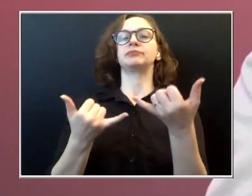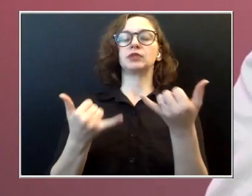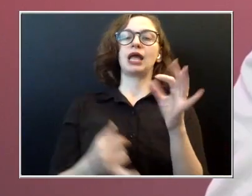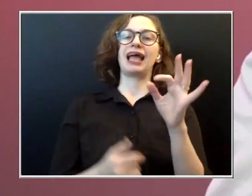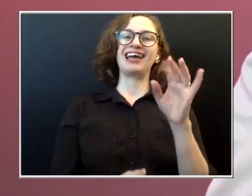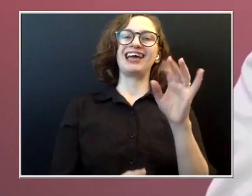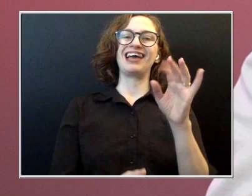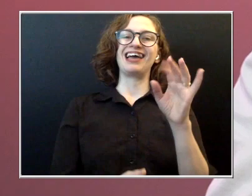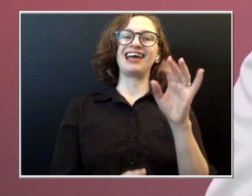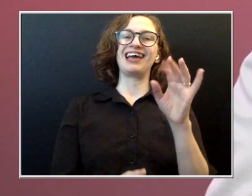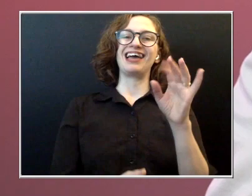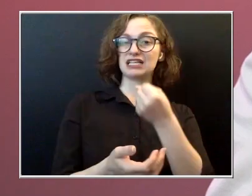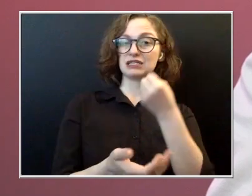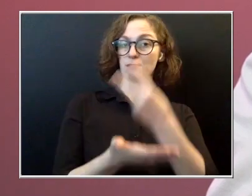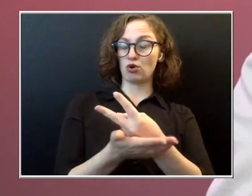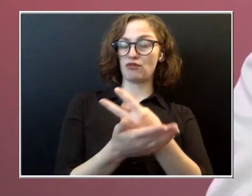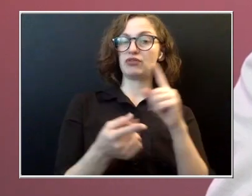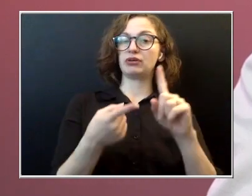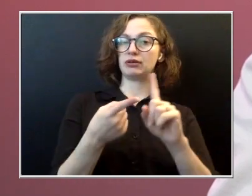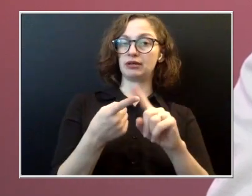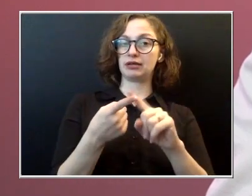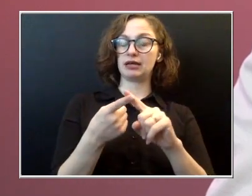it stabilizer, it's